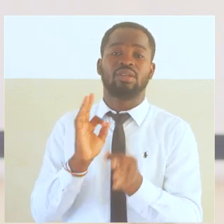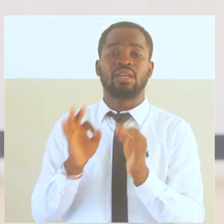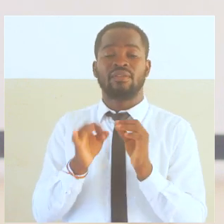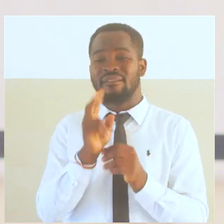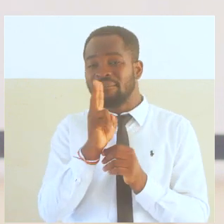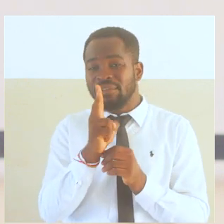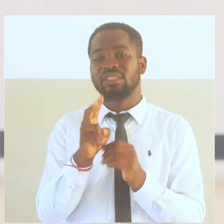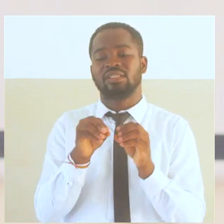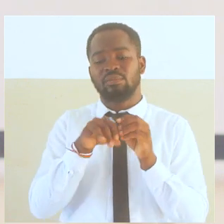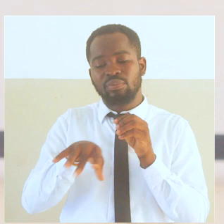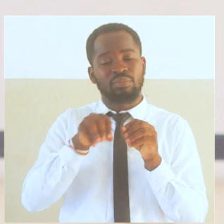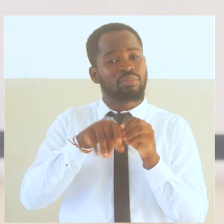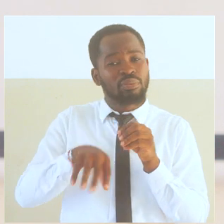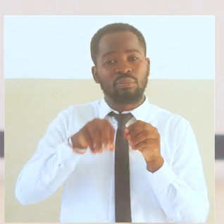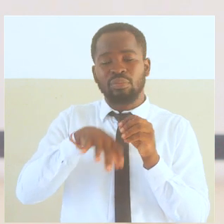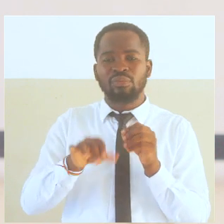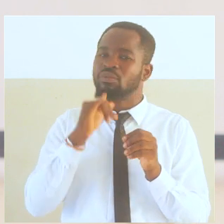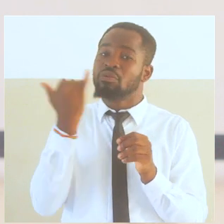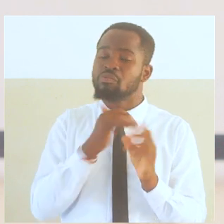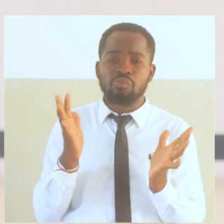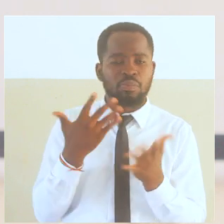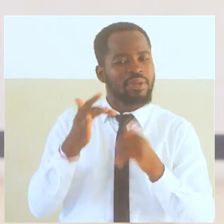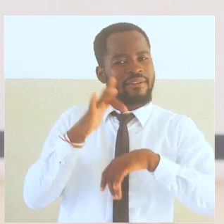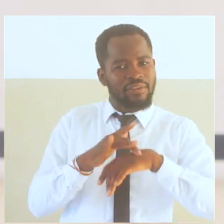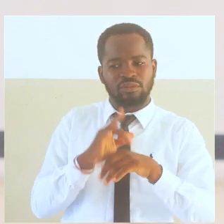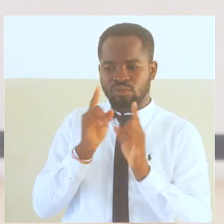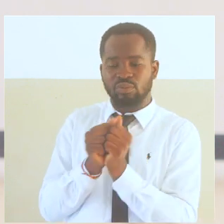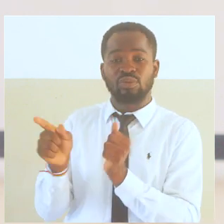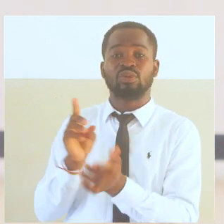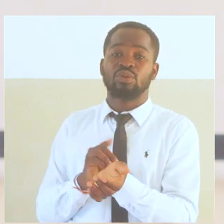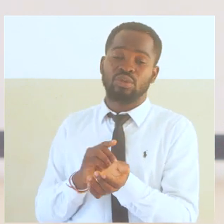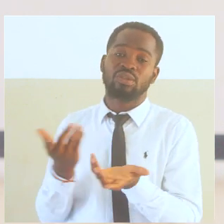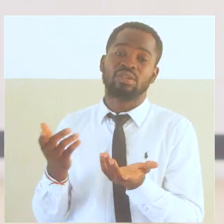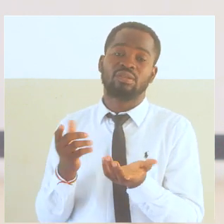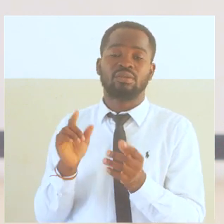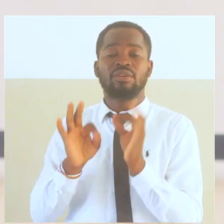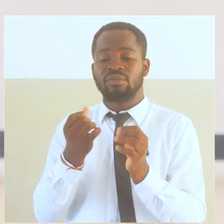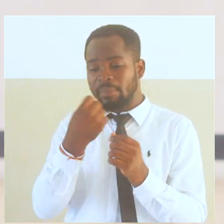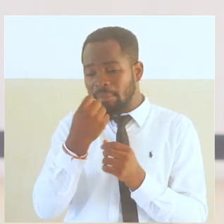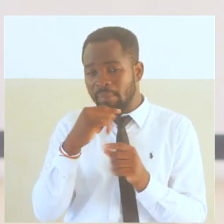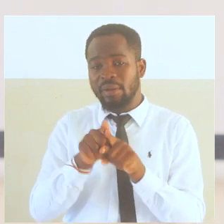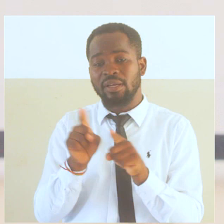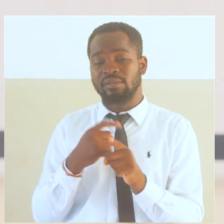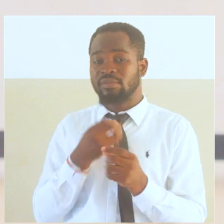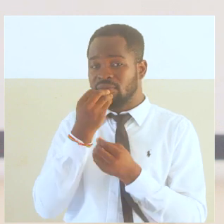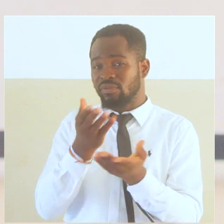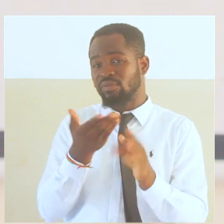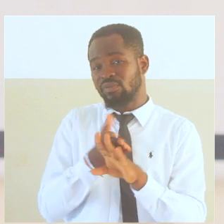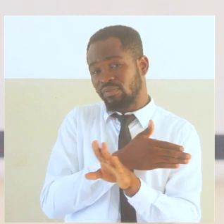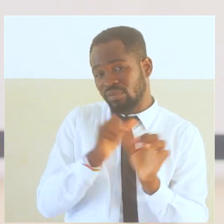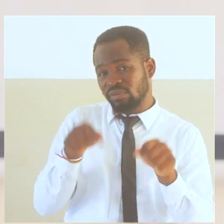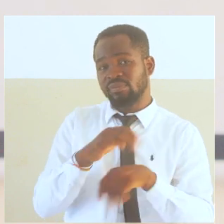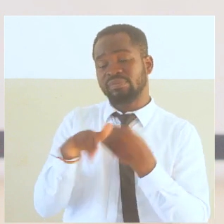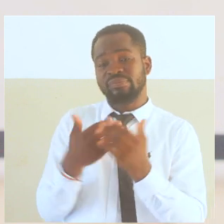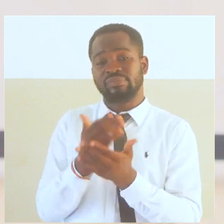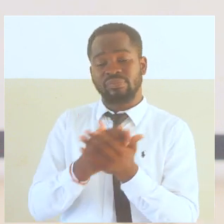them, or maybe give you a substitute. And then trauma, injuring your head also causes hydro, so you have to take care of yourself.